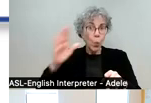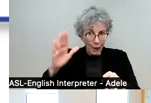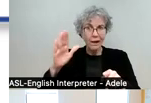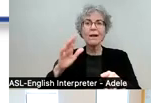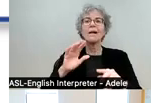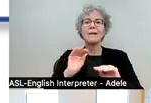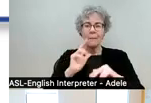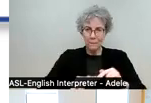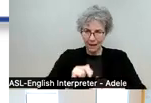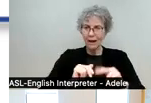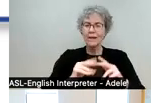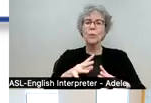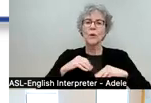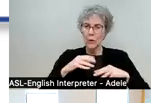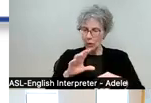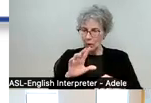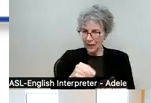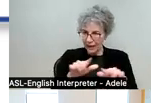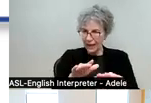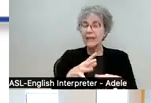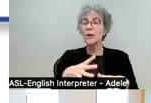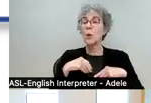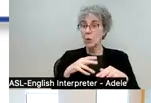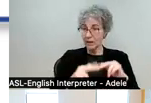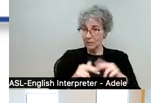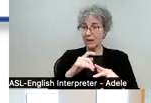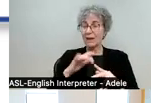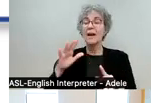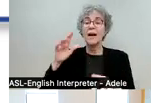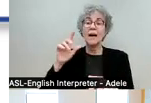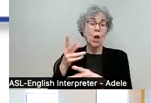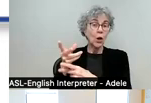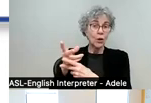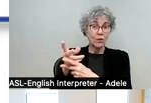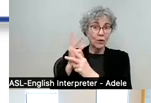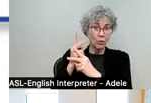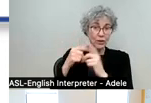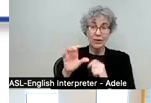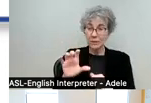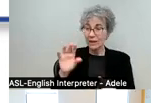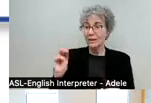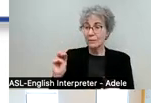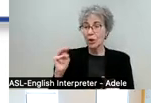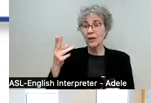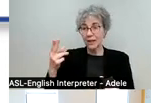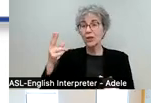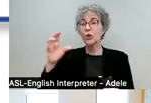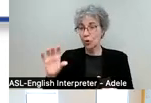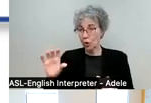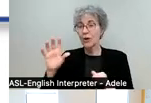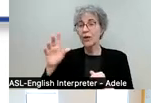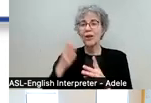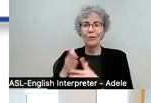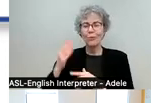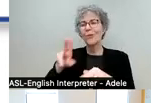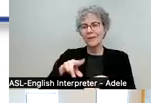building. We will be financing it with a grant and loans from the Canada Mortgage and Housing Corporation through the National Housing